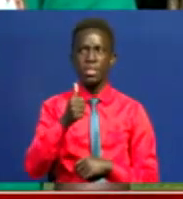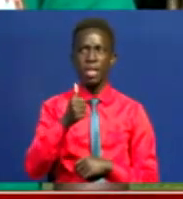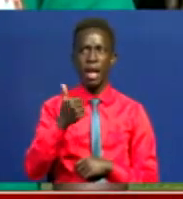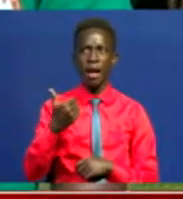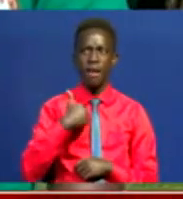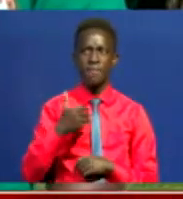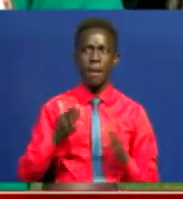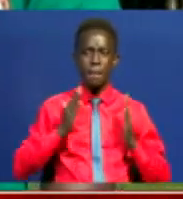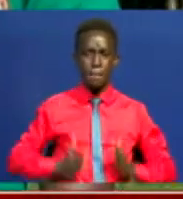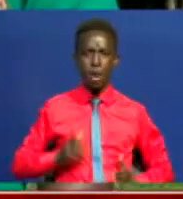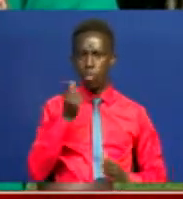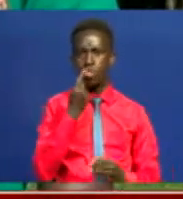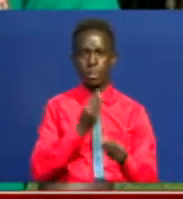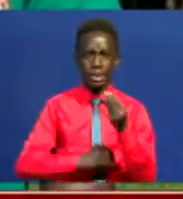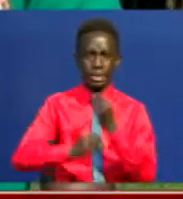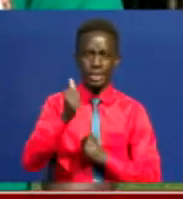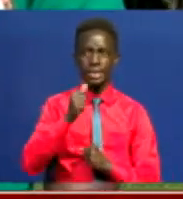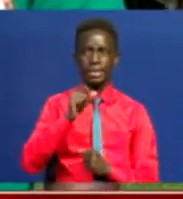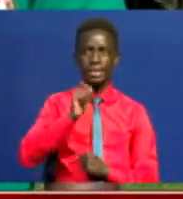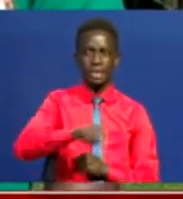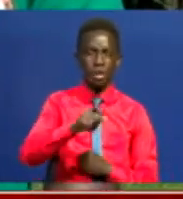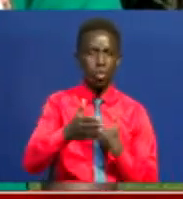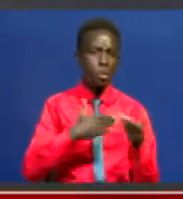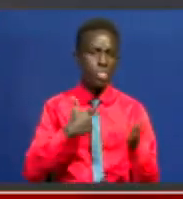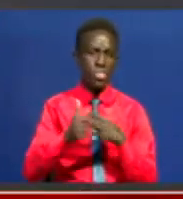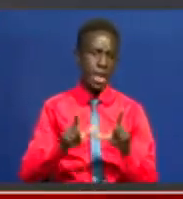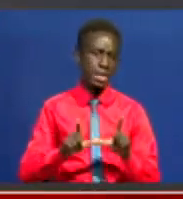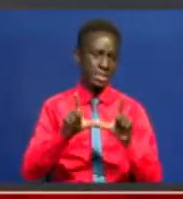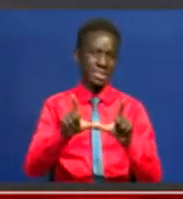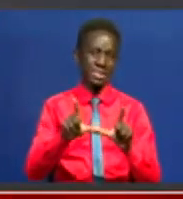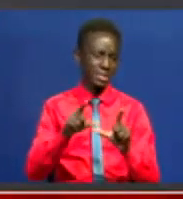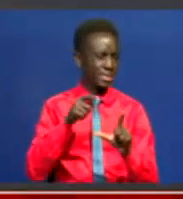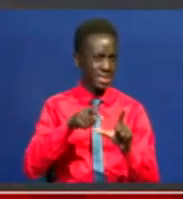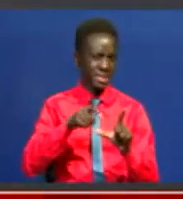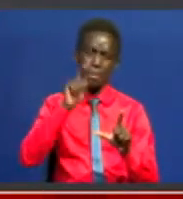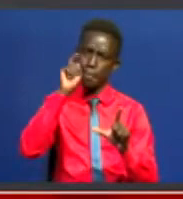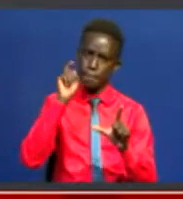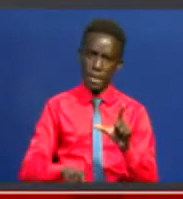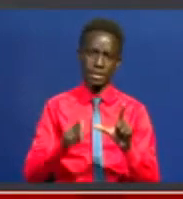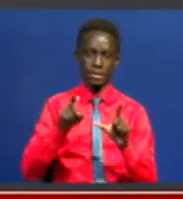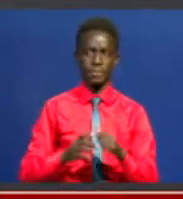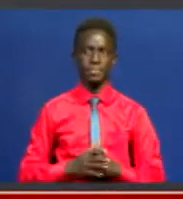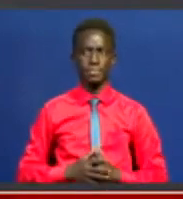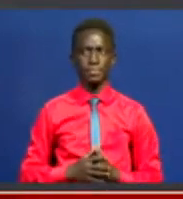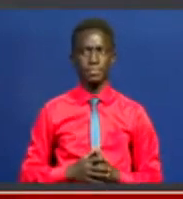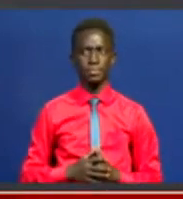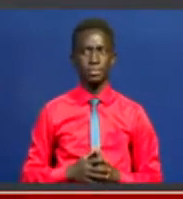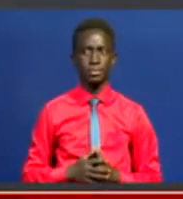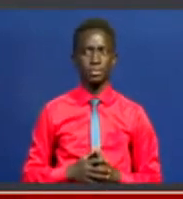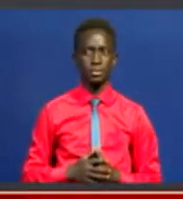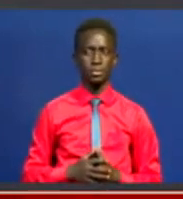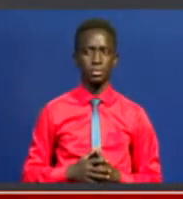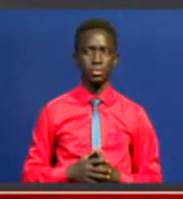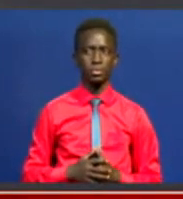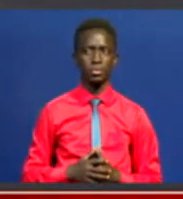persons who are selling seed without the seed seller's license, which is mandatory. Edna Murungi, Easy Friday.